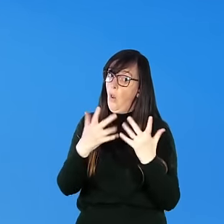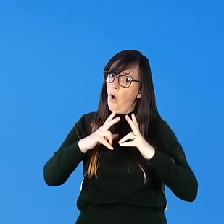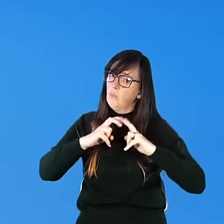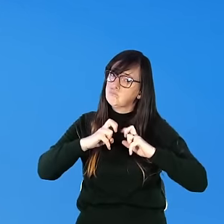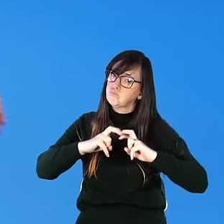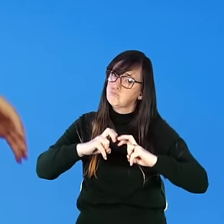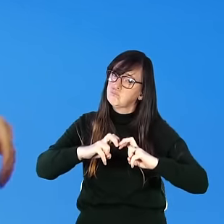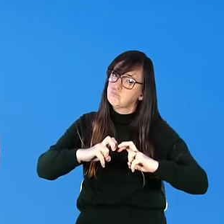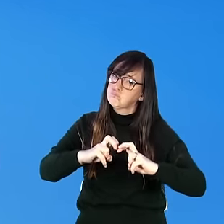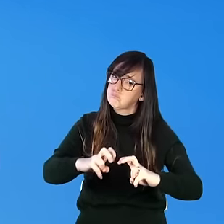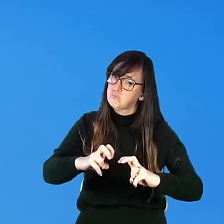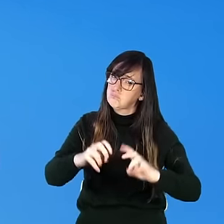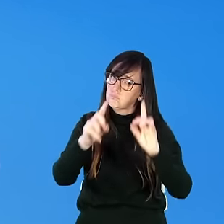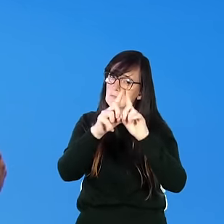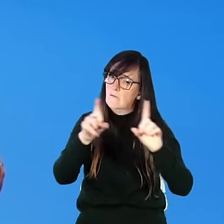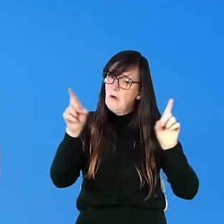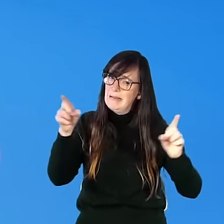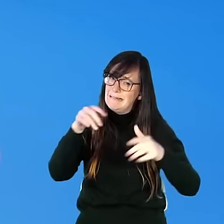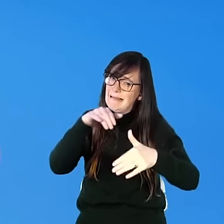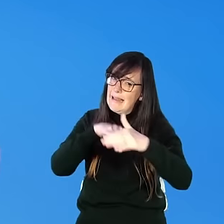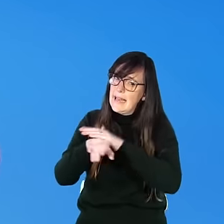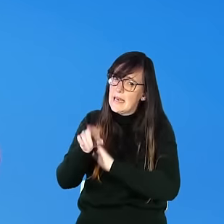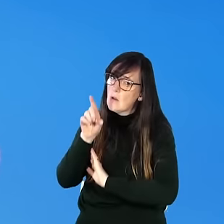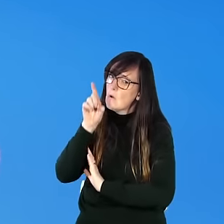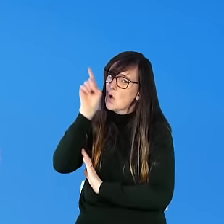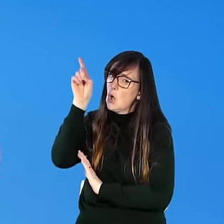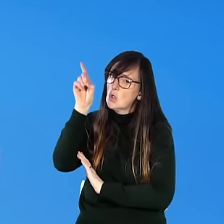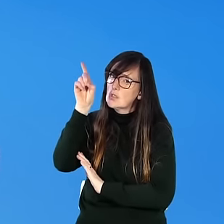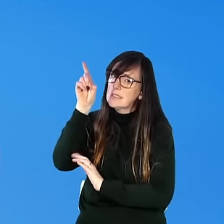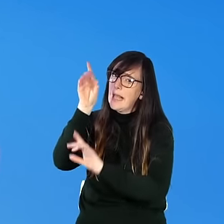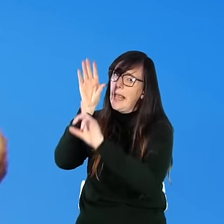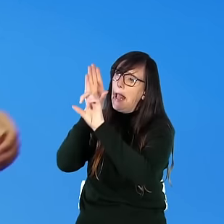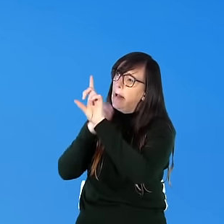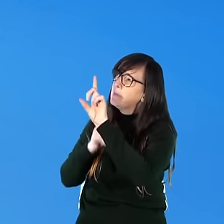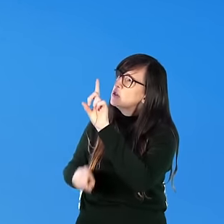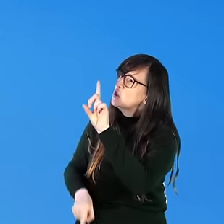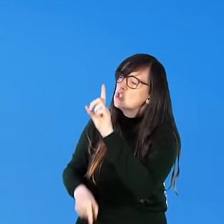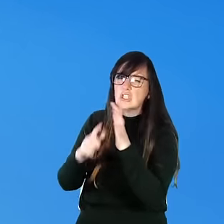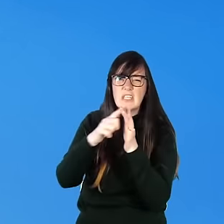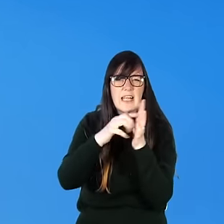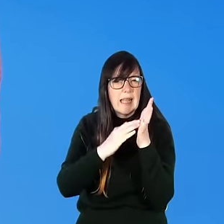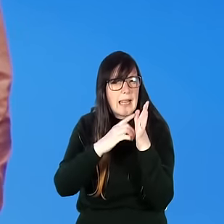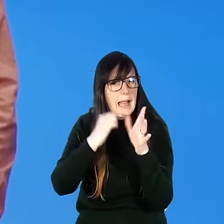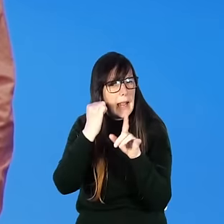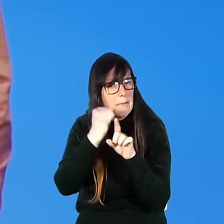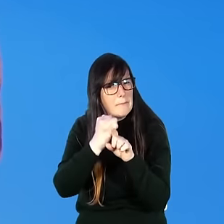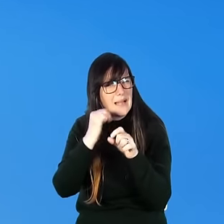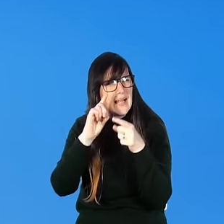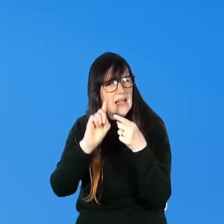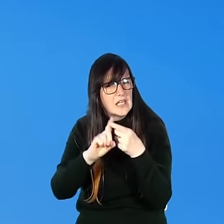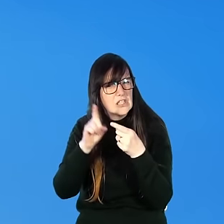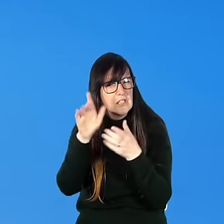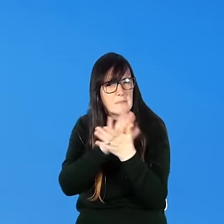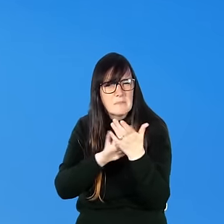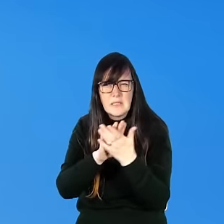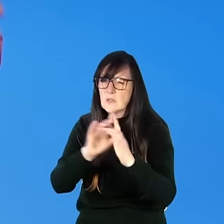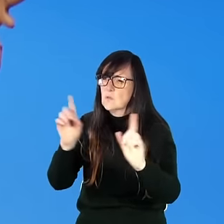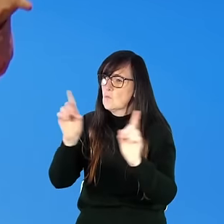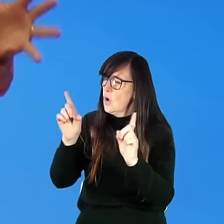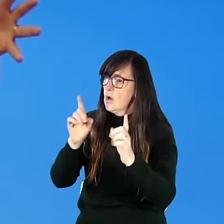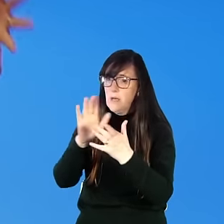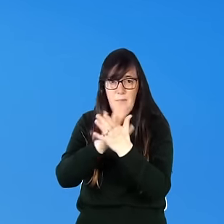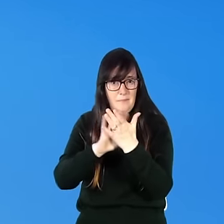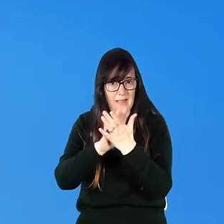phrase, in God's image. What does it mean? Well, it seems to suggest all the ways that we are